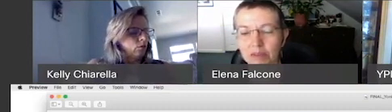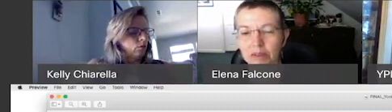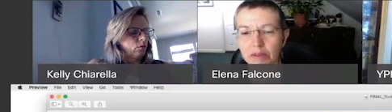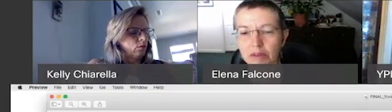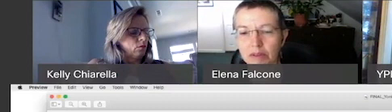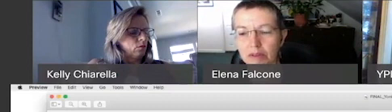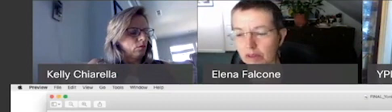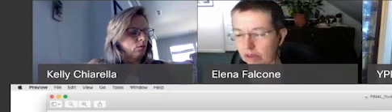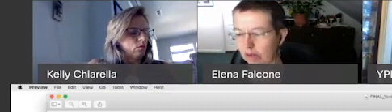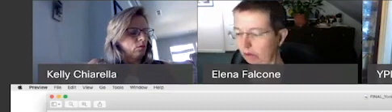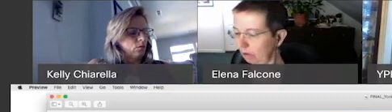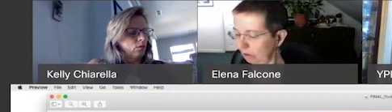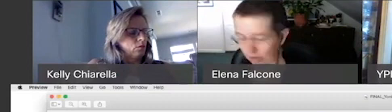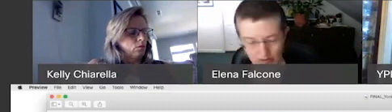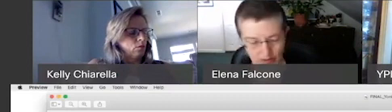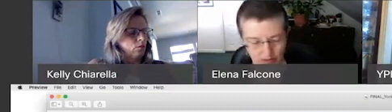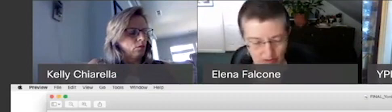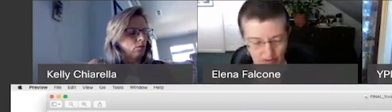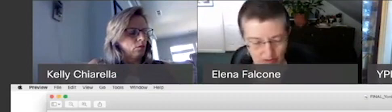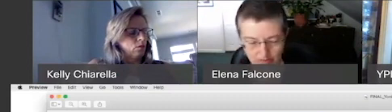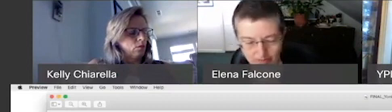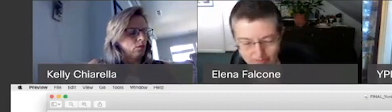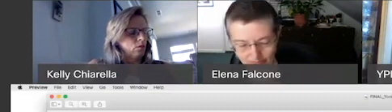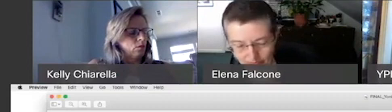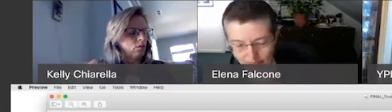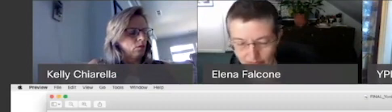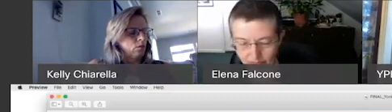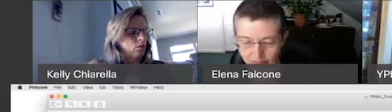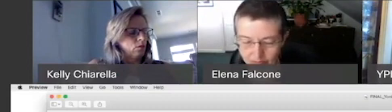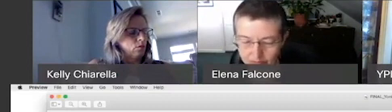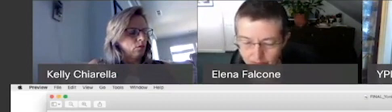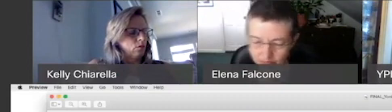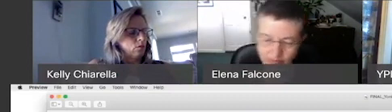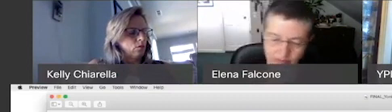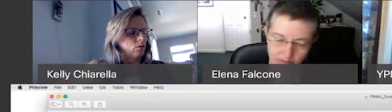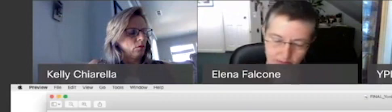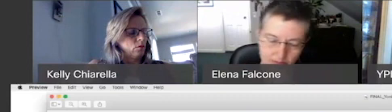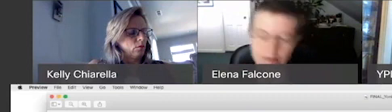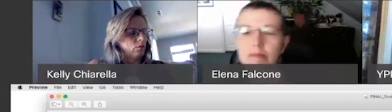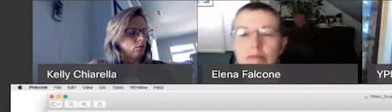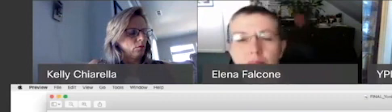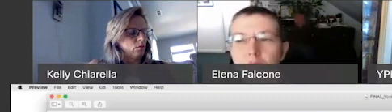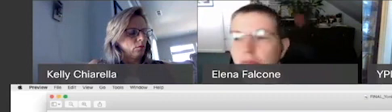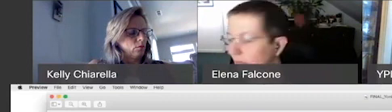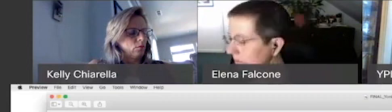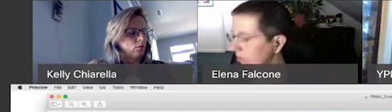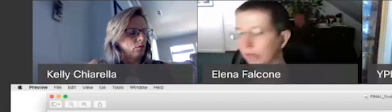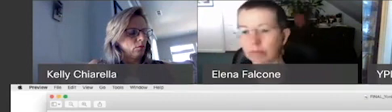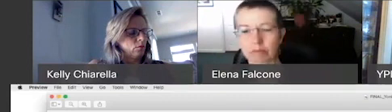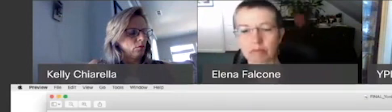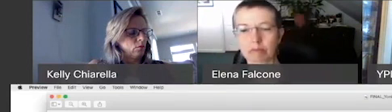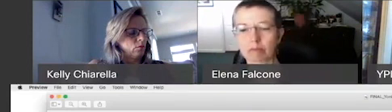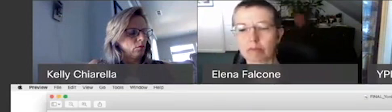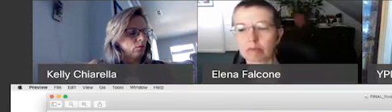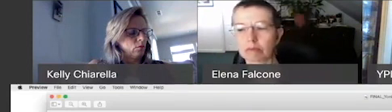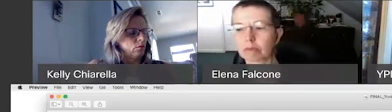it. But it's almost ironic that some people are thinking there's a stimulus check scam when it's the real thing. About 4 million people are